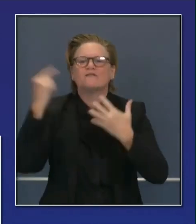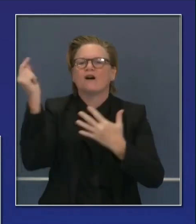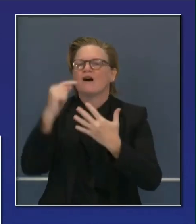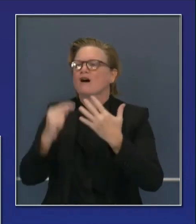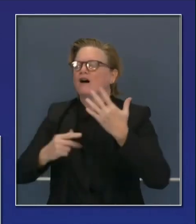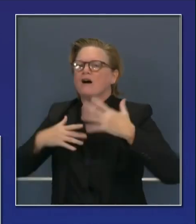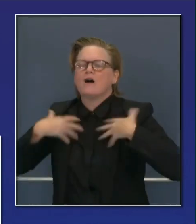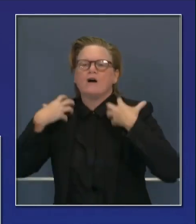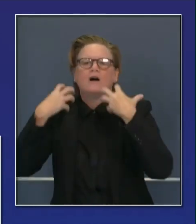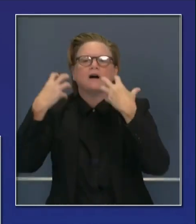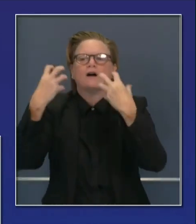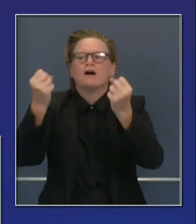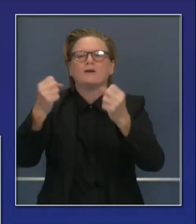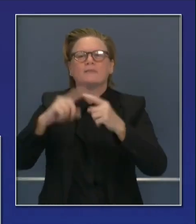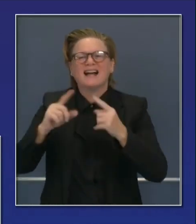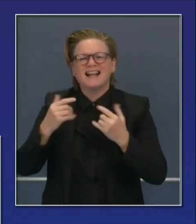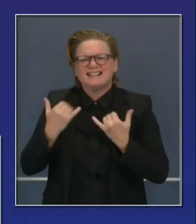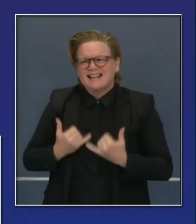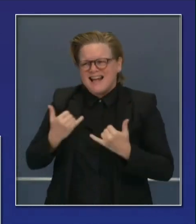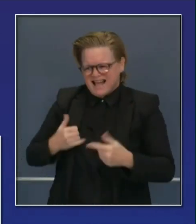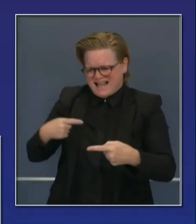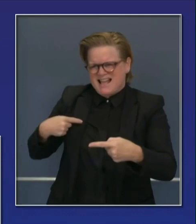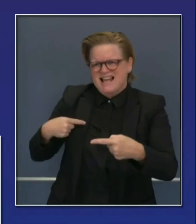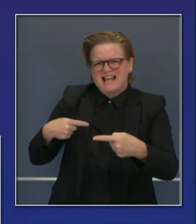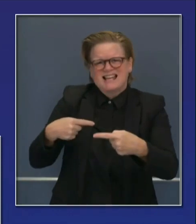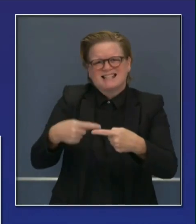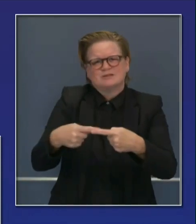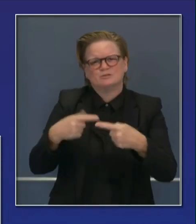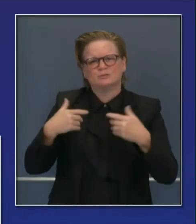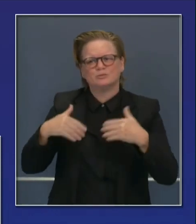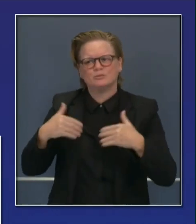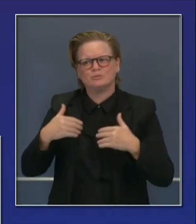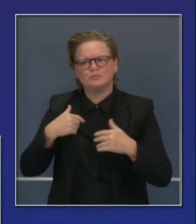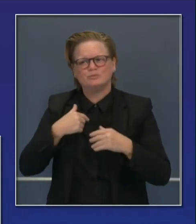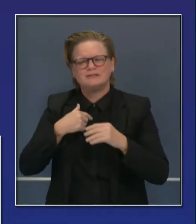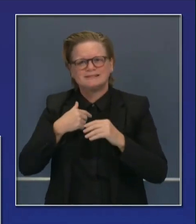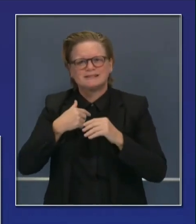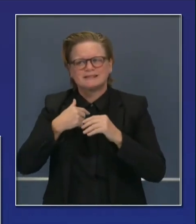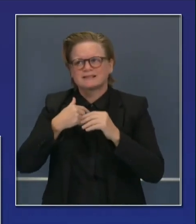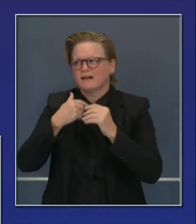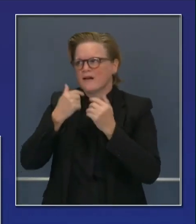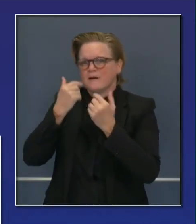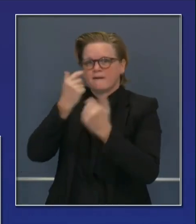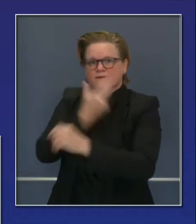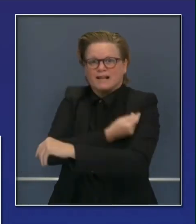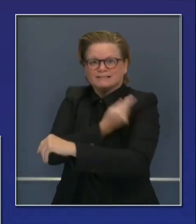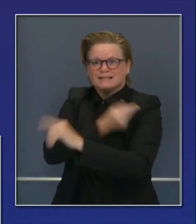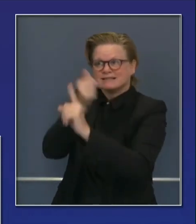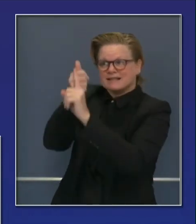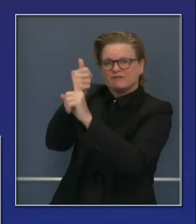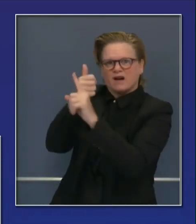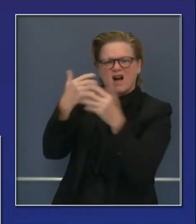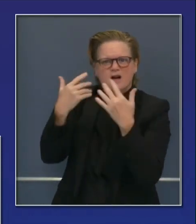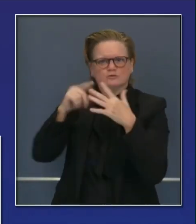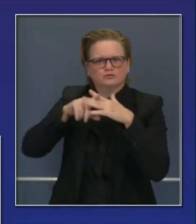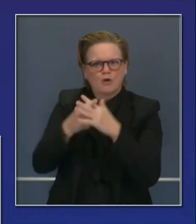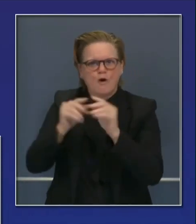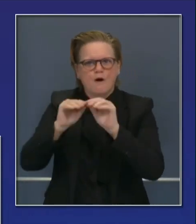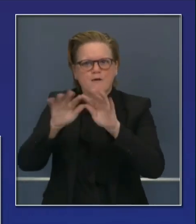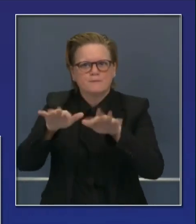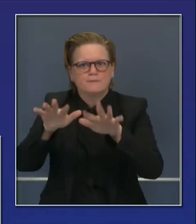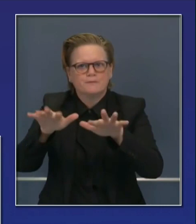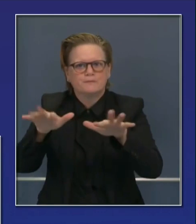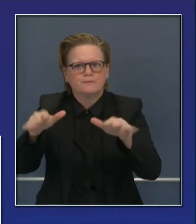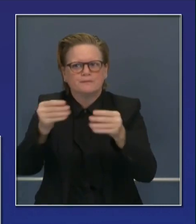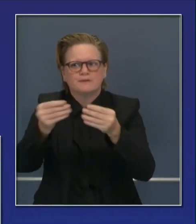vaccine that's not under development, a vaccine that's now being distributed, not by one distributor, but by many different distributors, and not